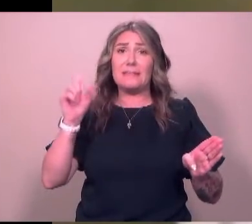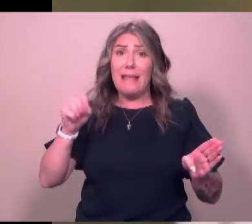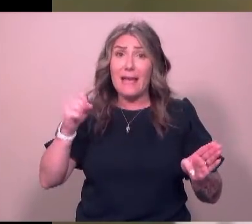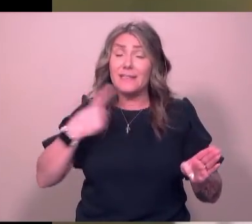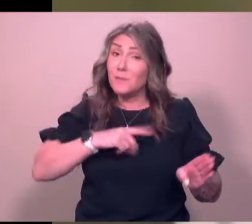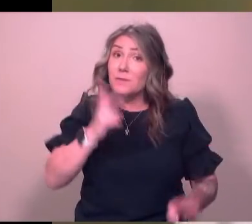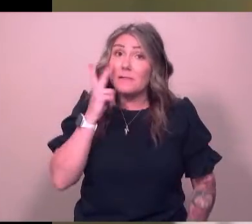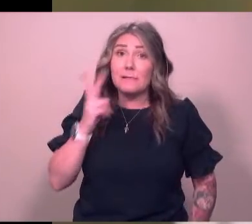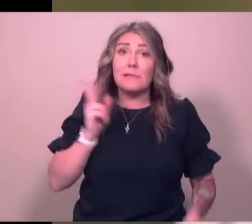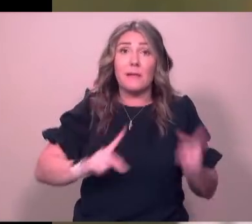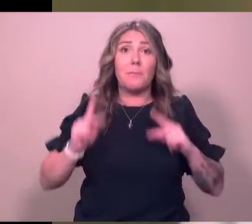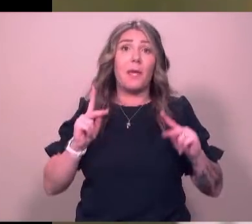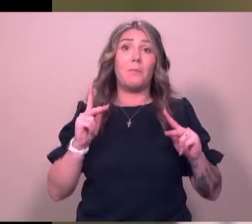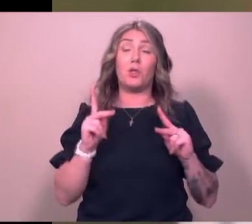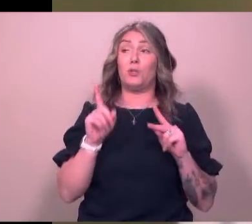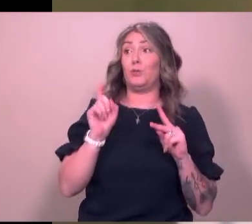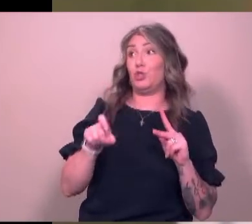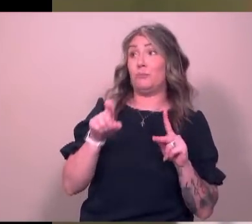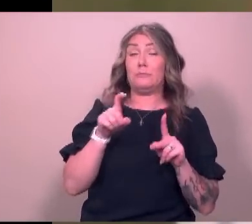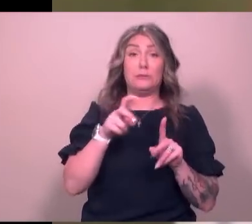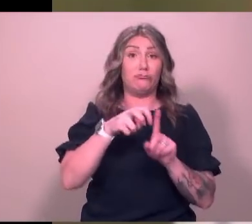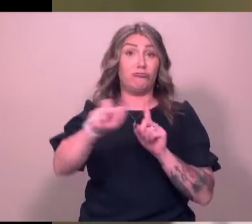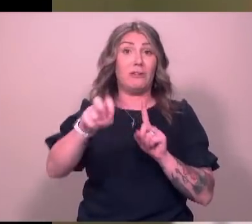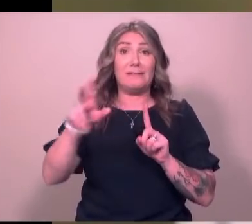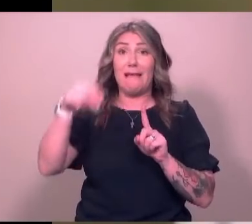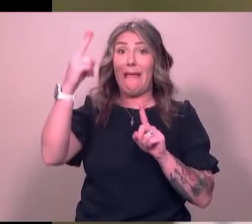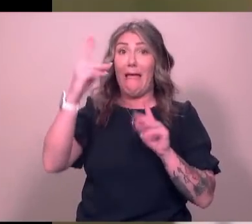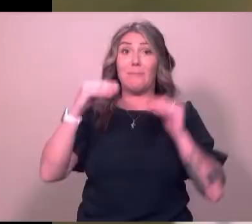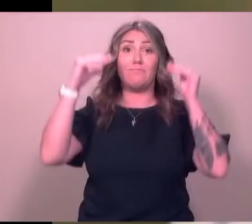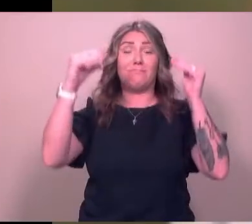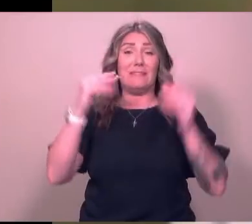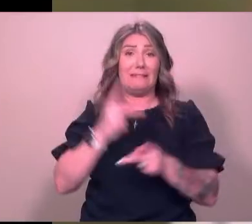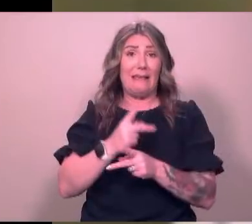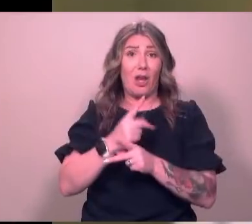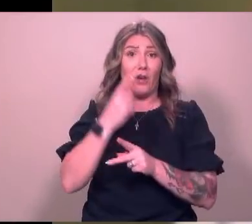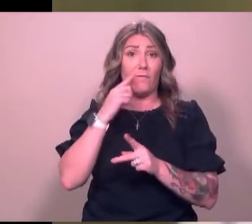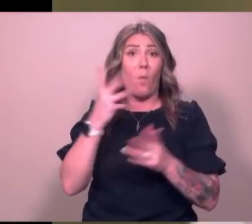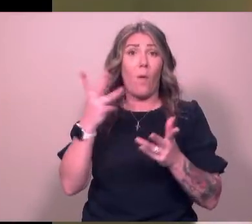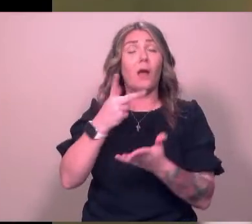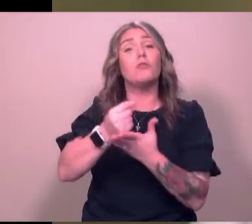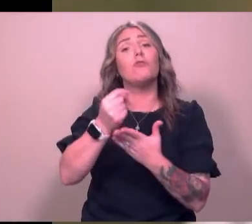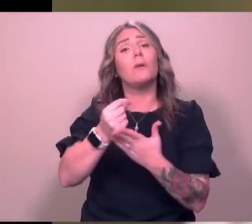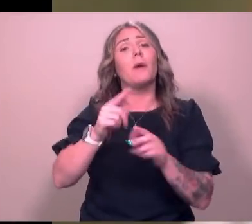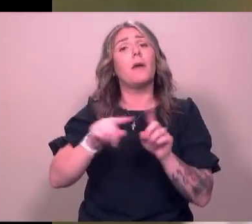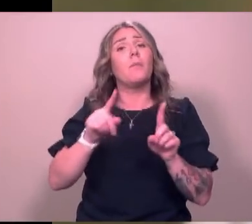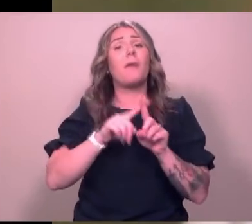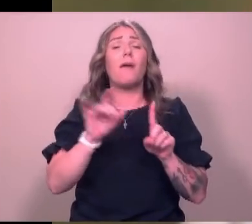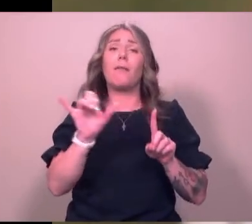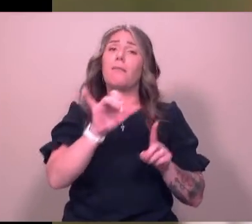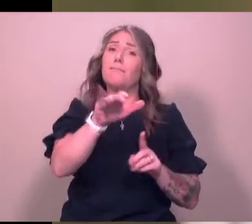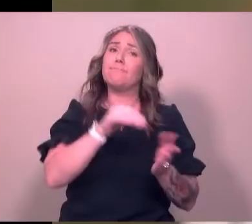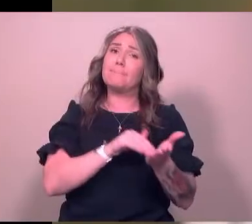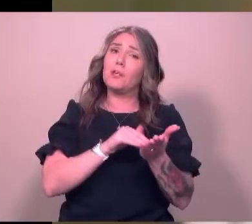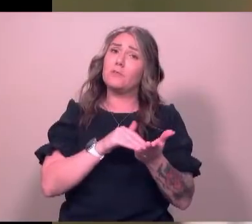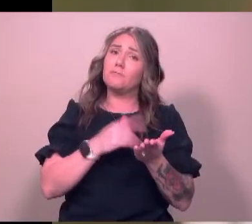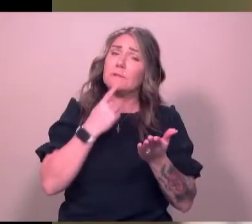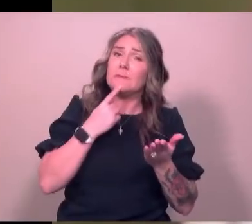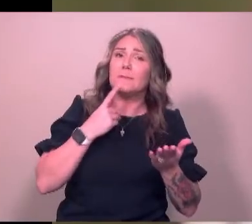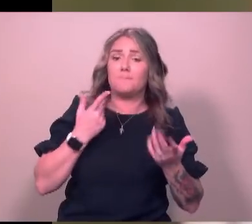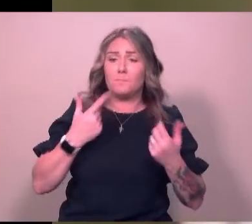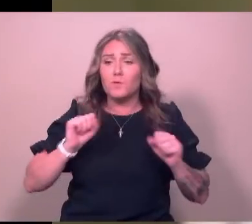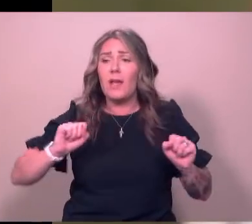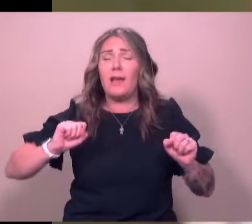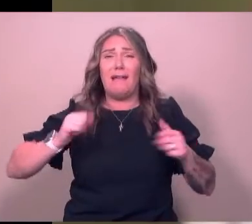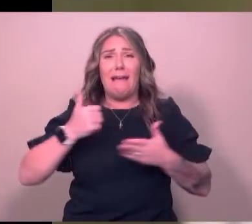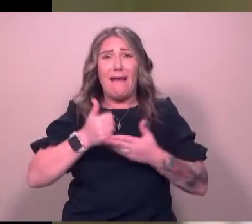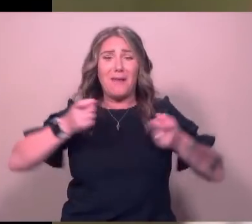people who really should be transferred to higher levels of care for treatment. As Dr. Dishman stated, we're trying to help manage